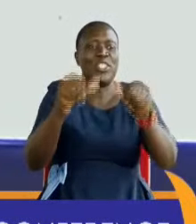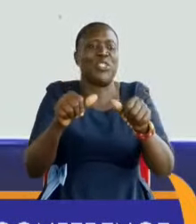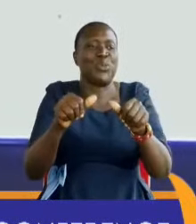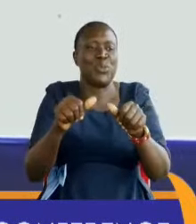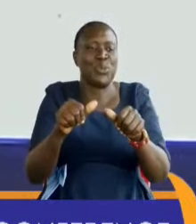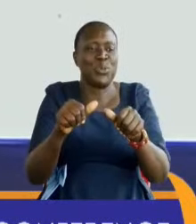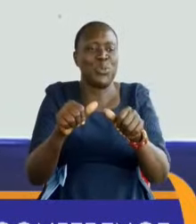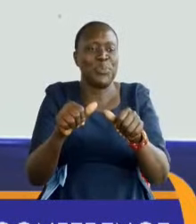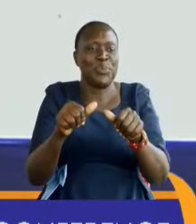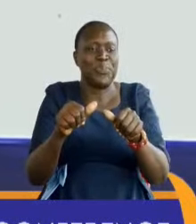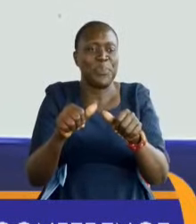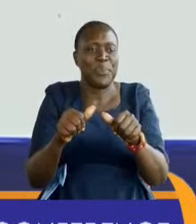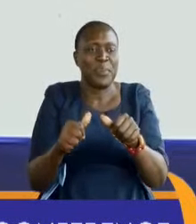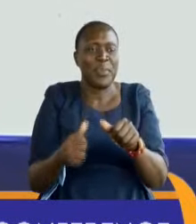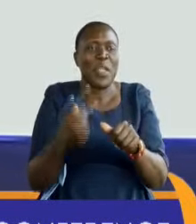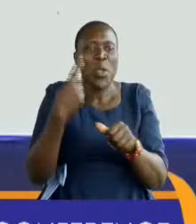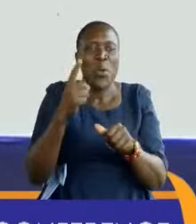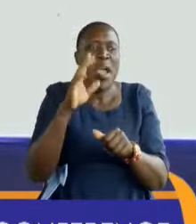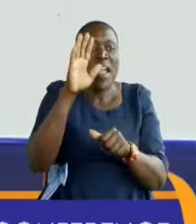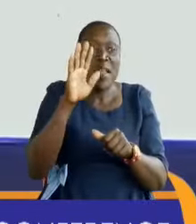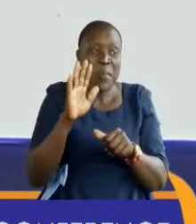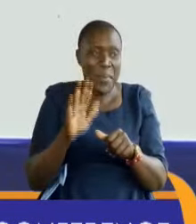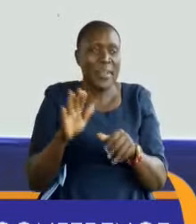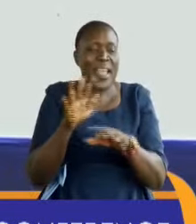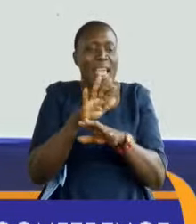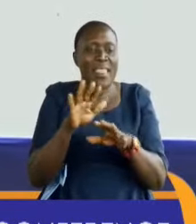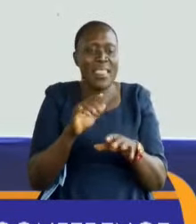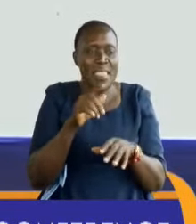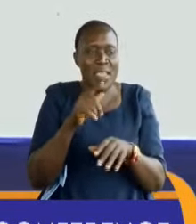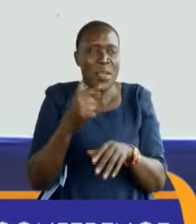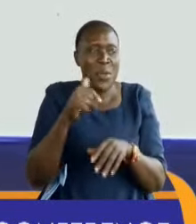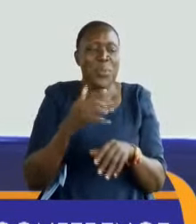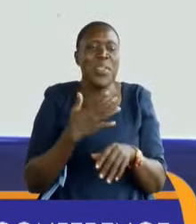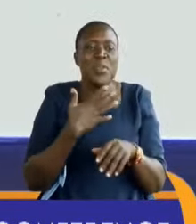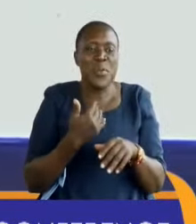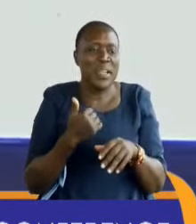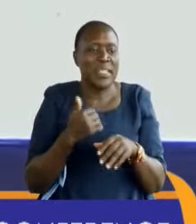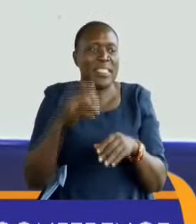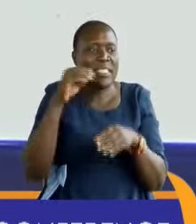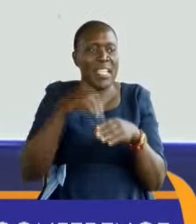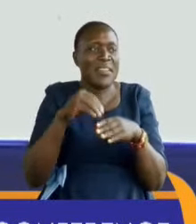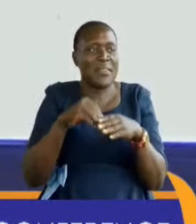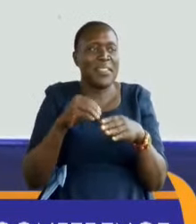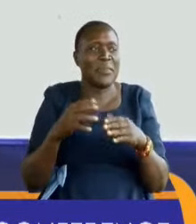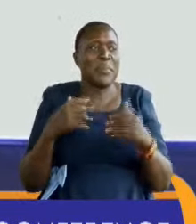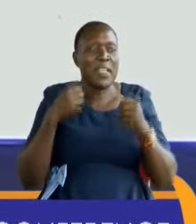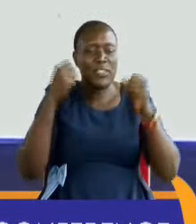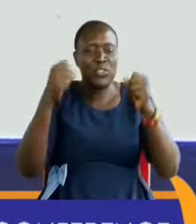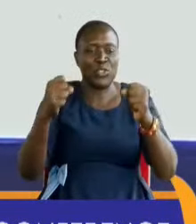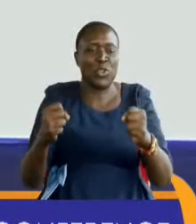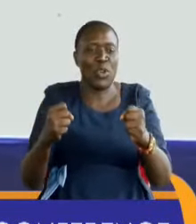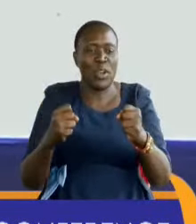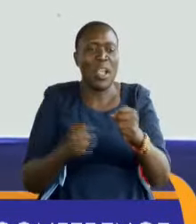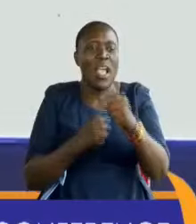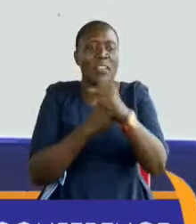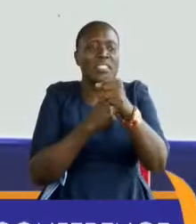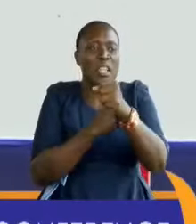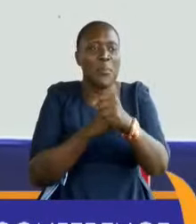for investment and stable investment in any part of the country is the support of the